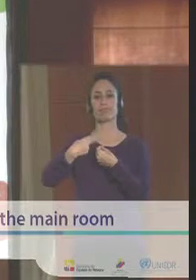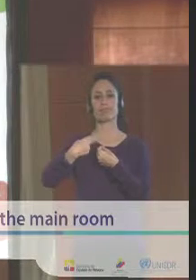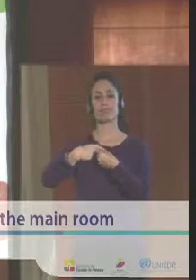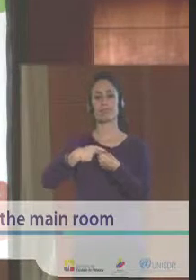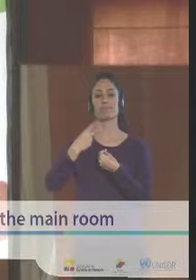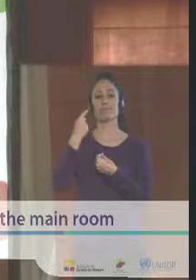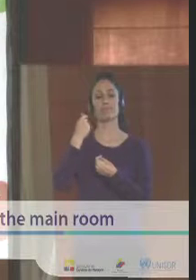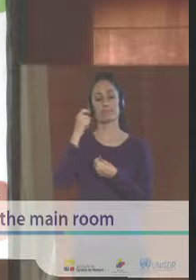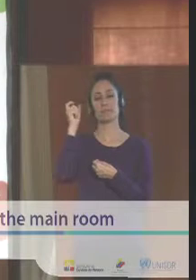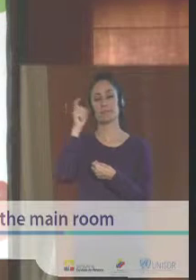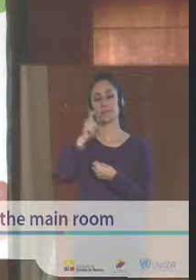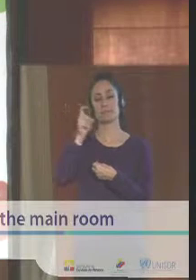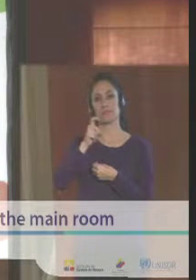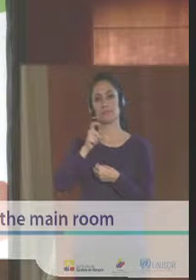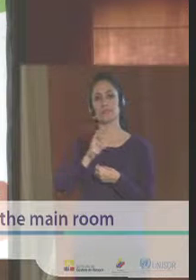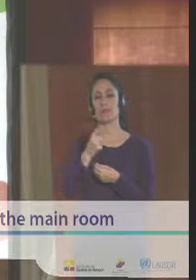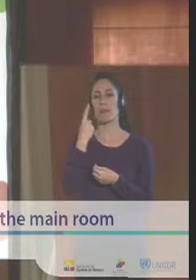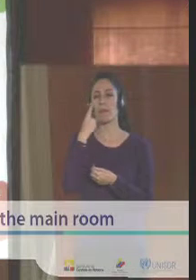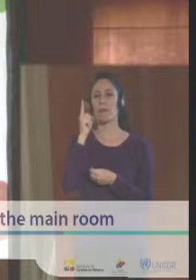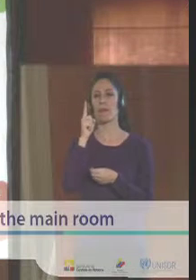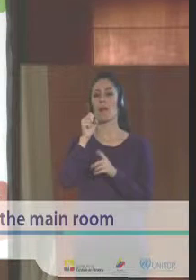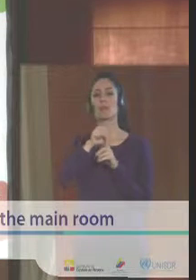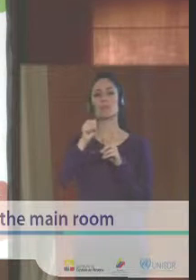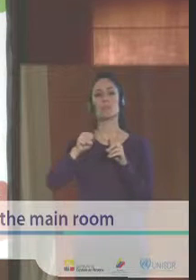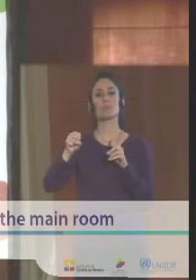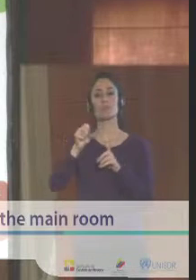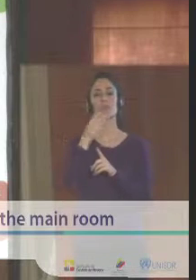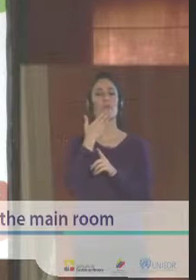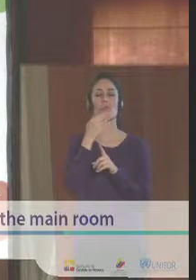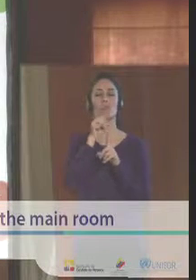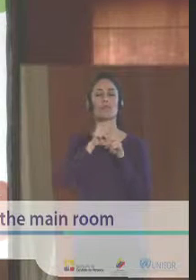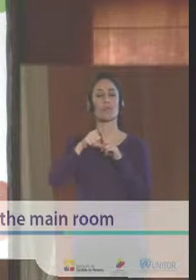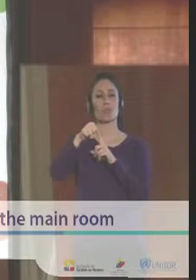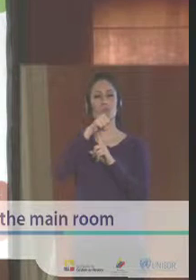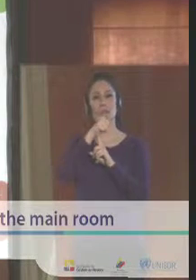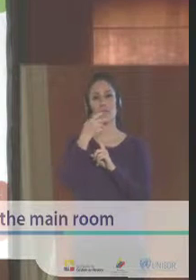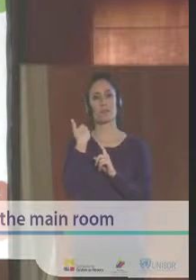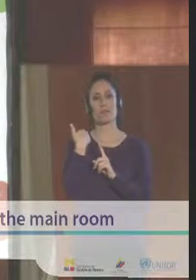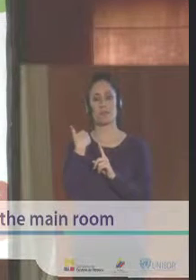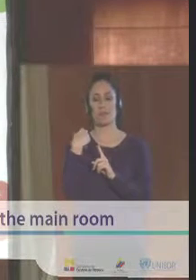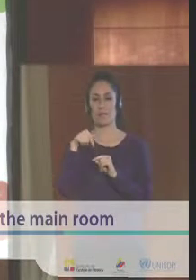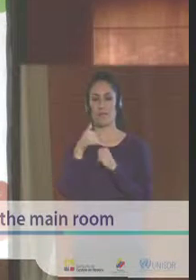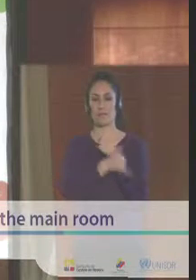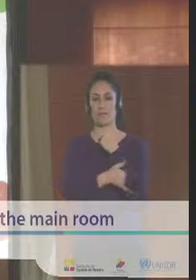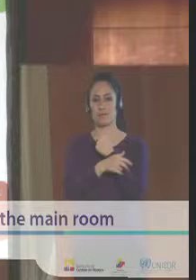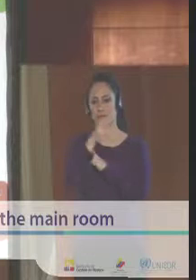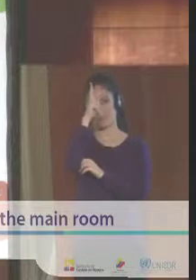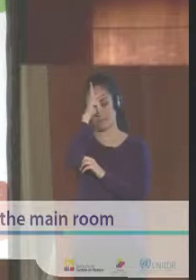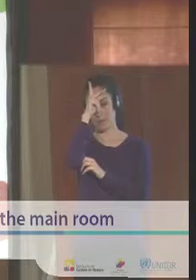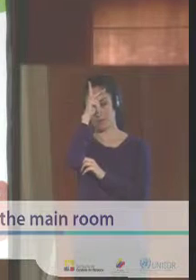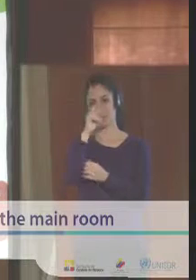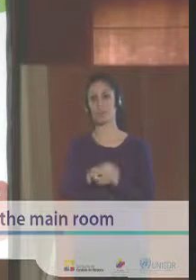of participatory budgets, which is something very characteristic for the country, to then proceed